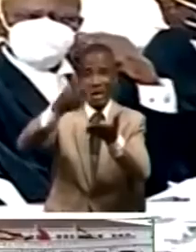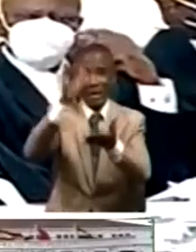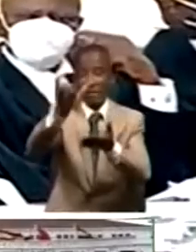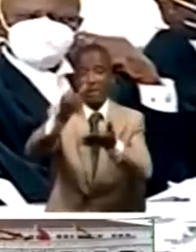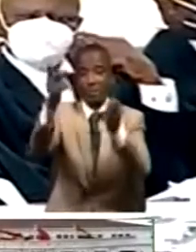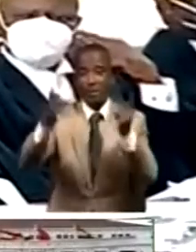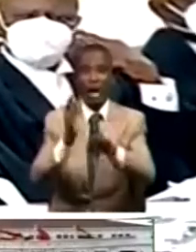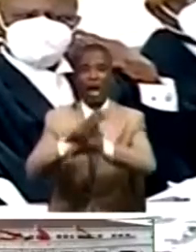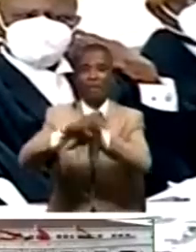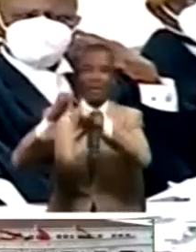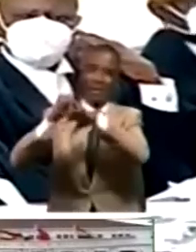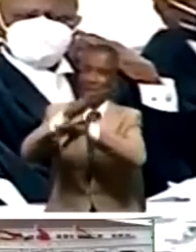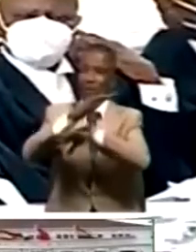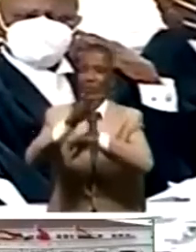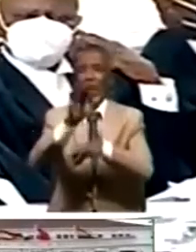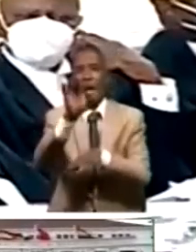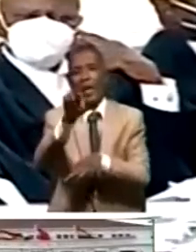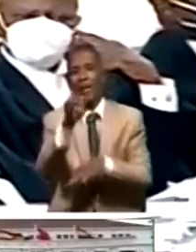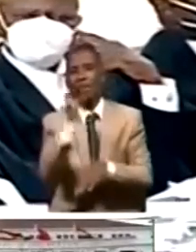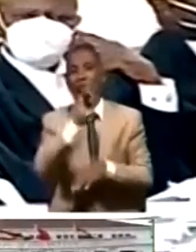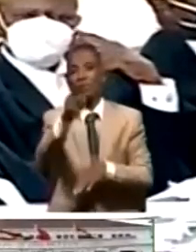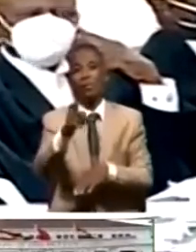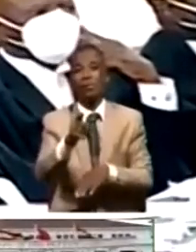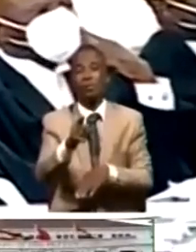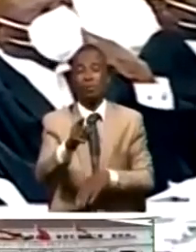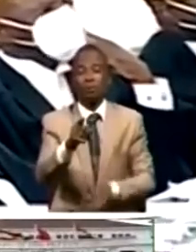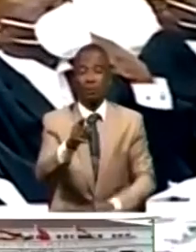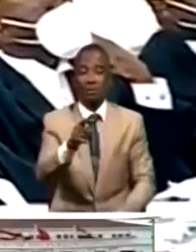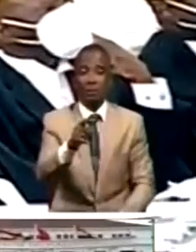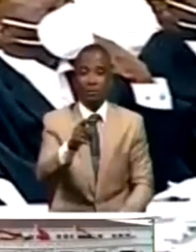it came to the national.